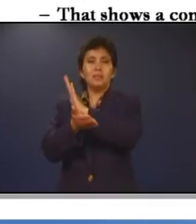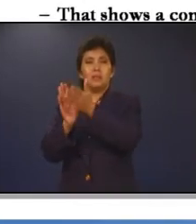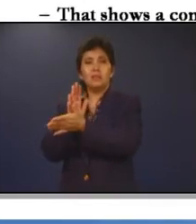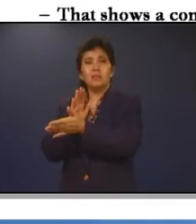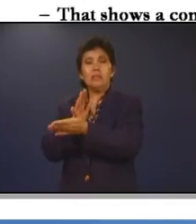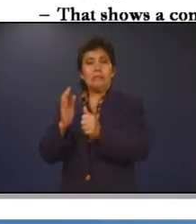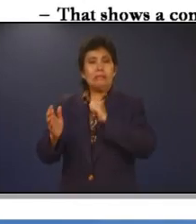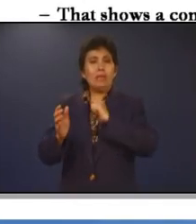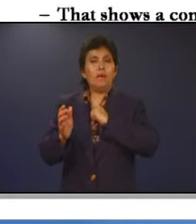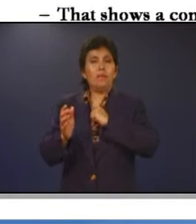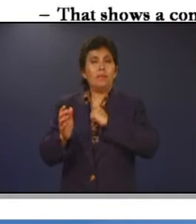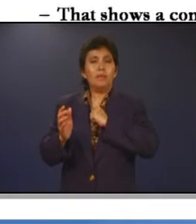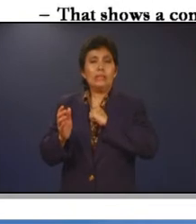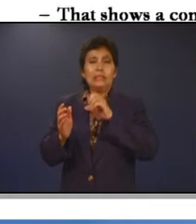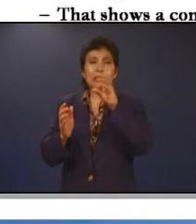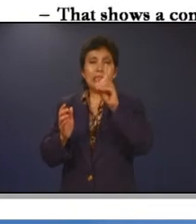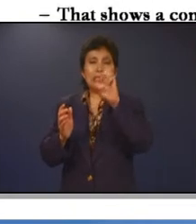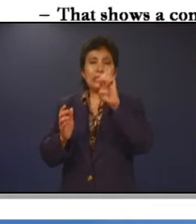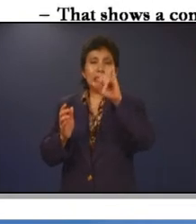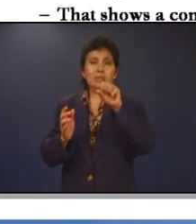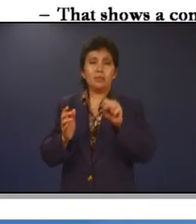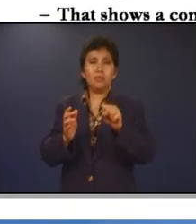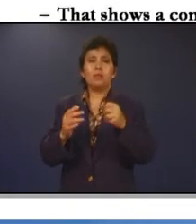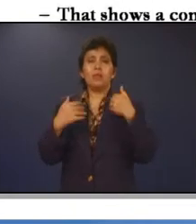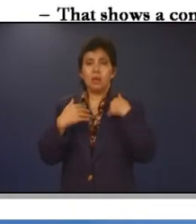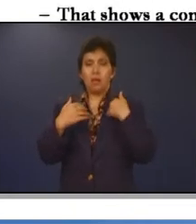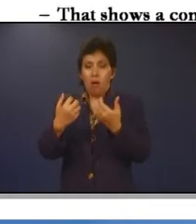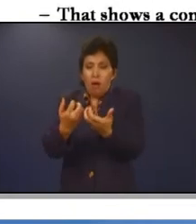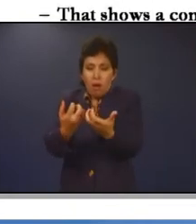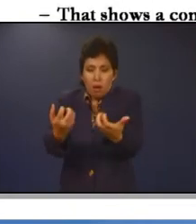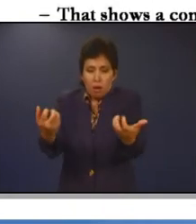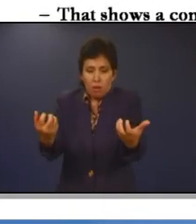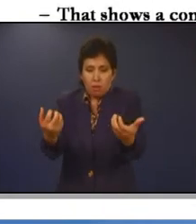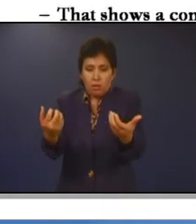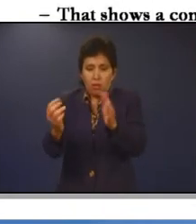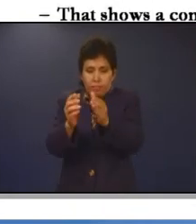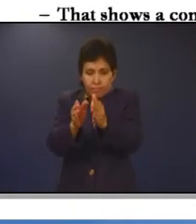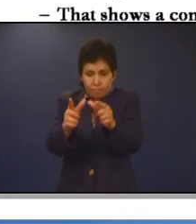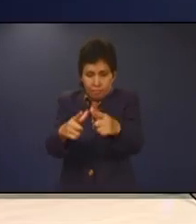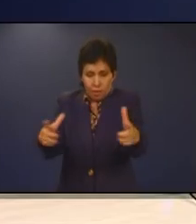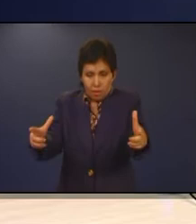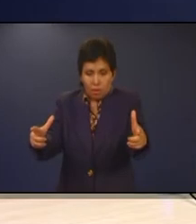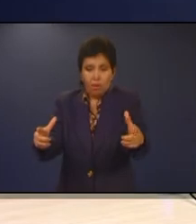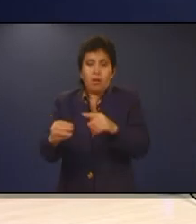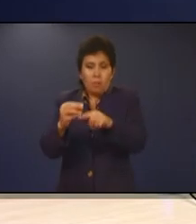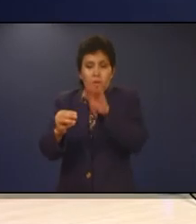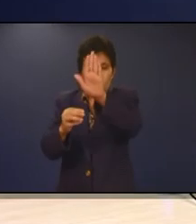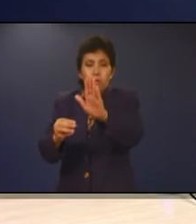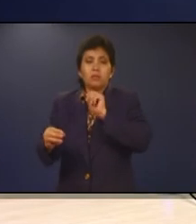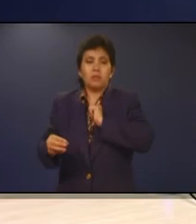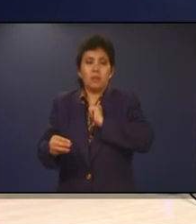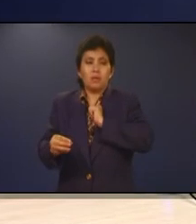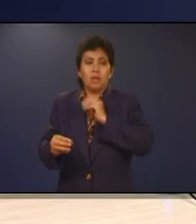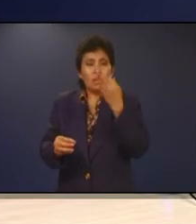Now, self-discrepancy. Discrepancy means there is a gap between the thinking about yourself.